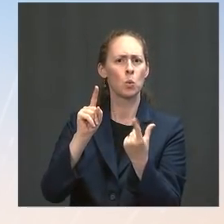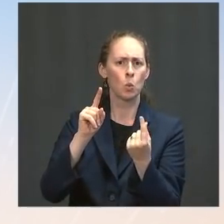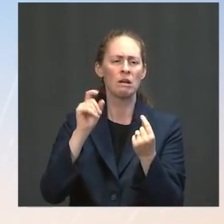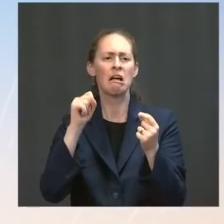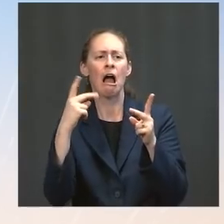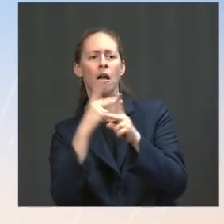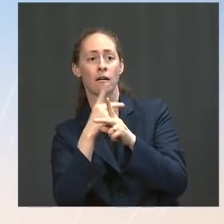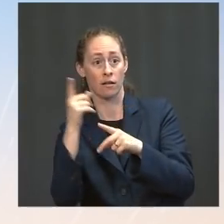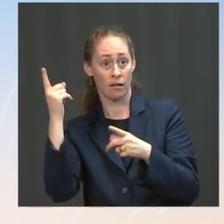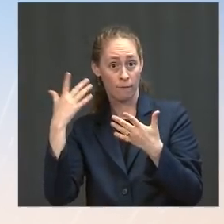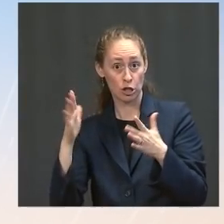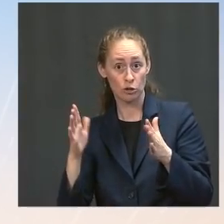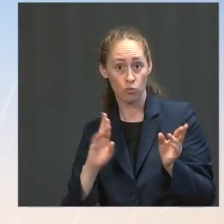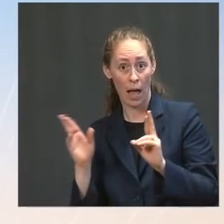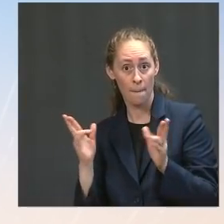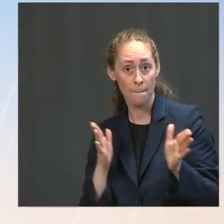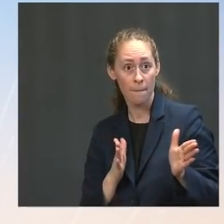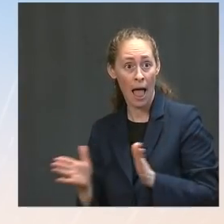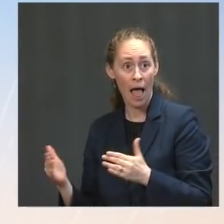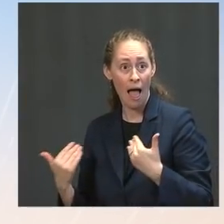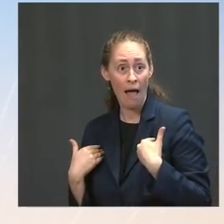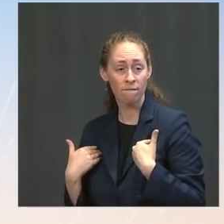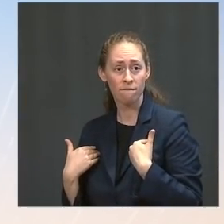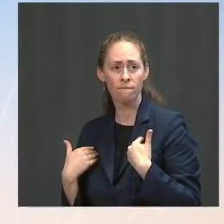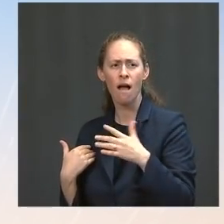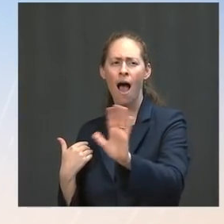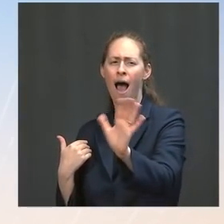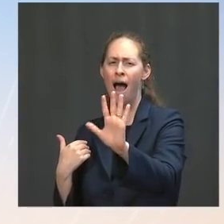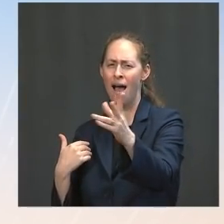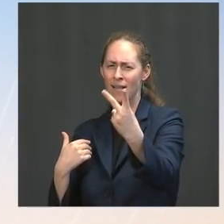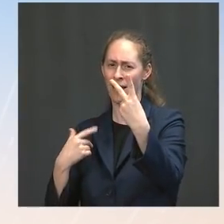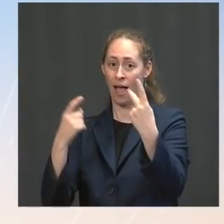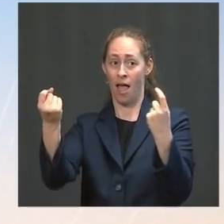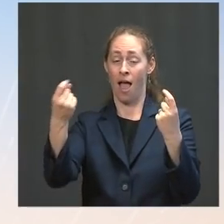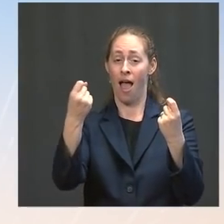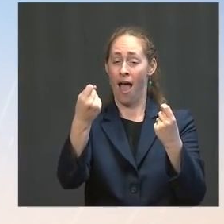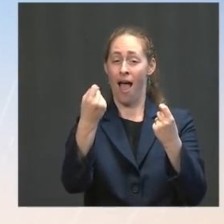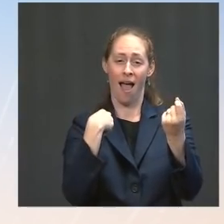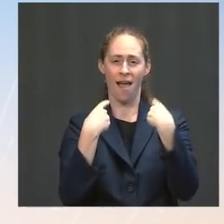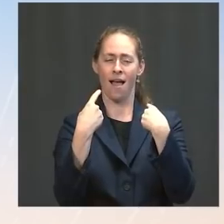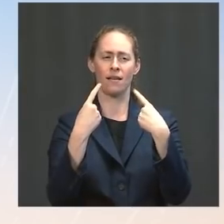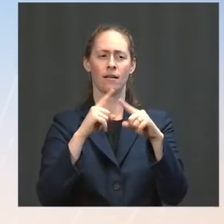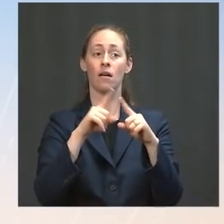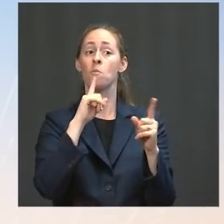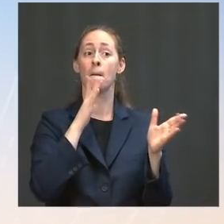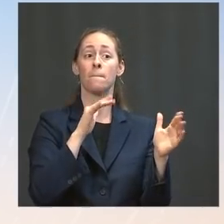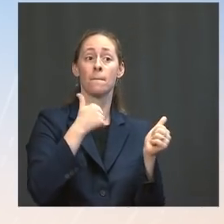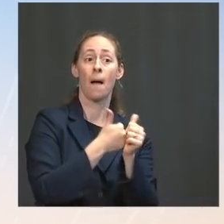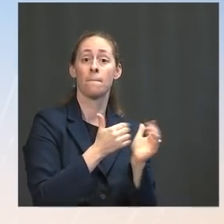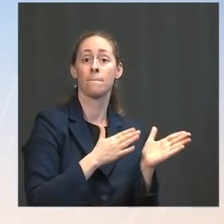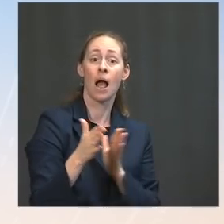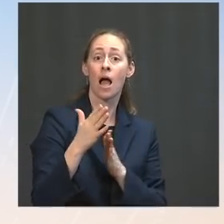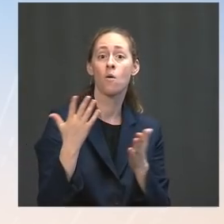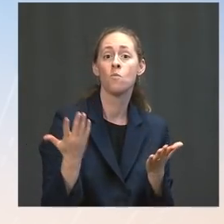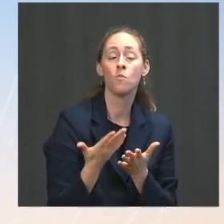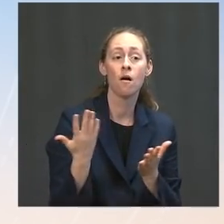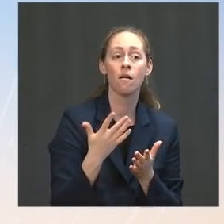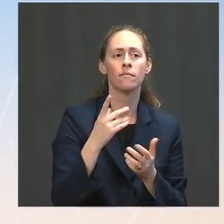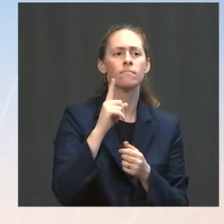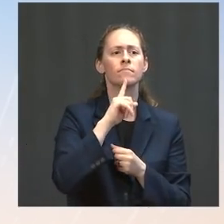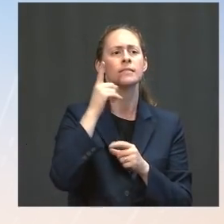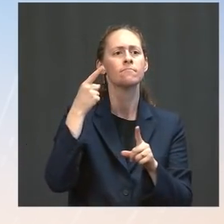of COVID-19 that has, as you noted, has killed hundreds of thousands of Americans, and wishes that there had been more done earlier on